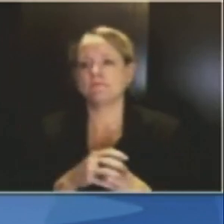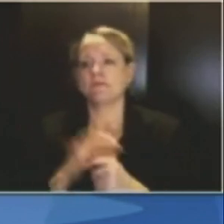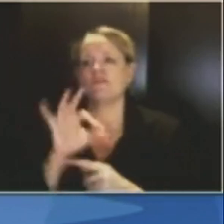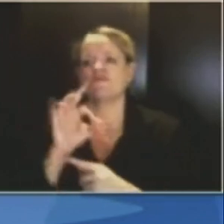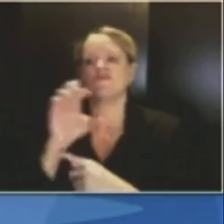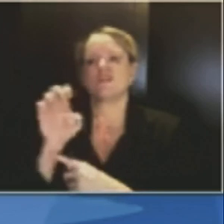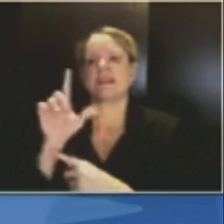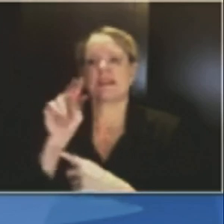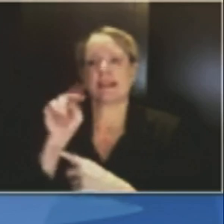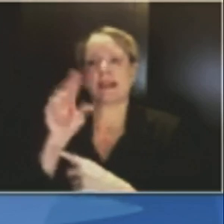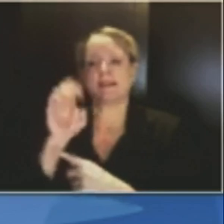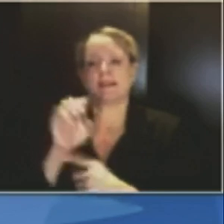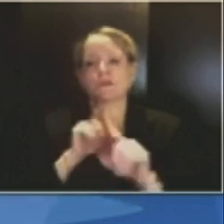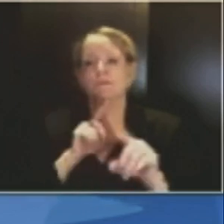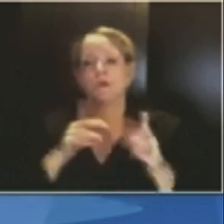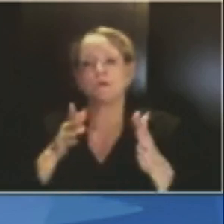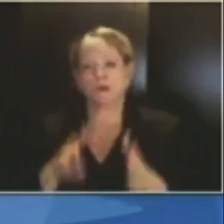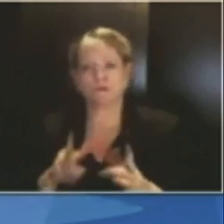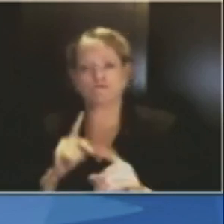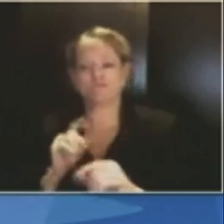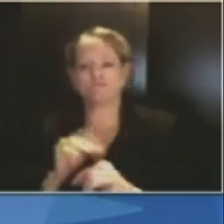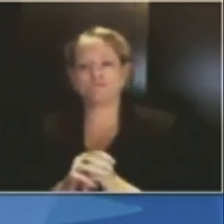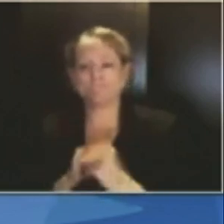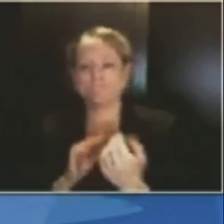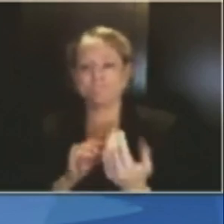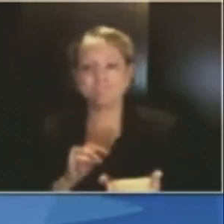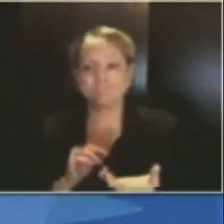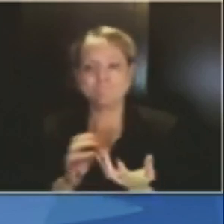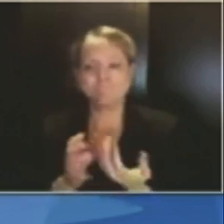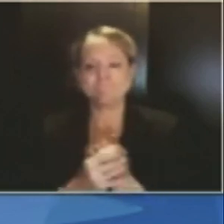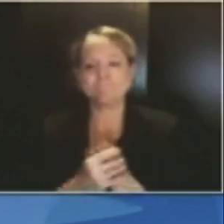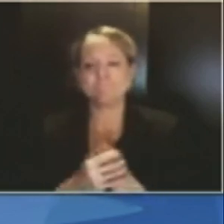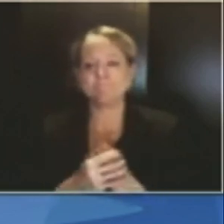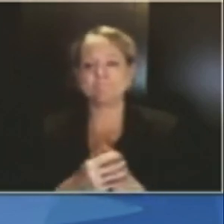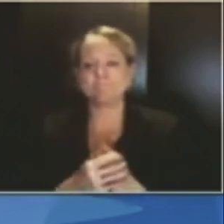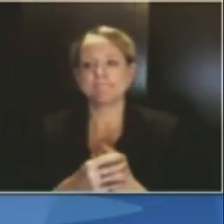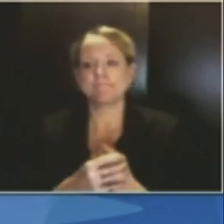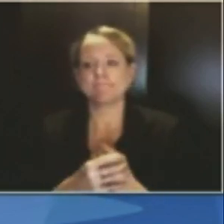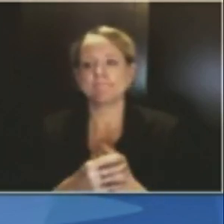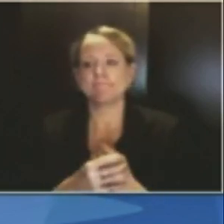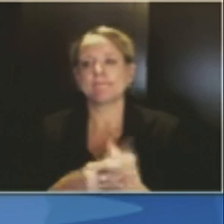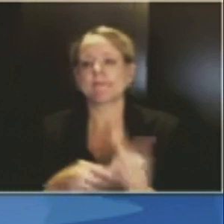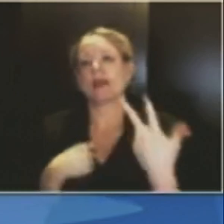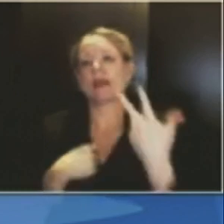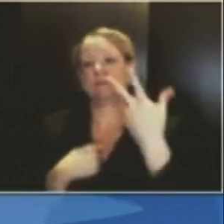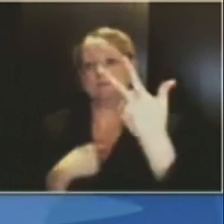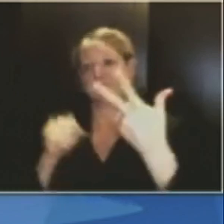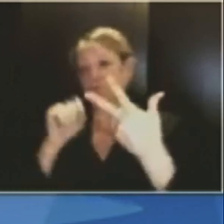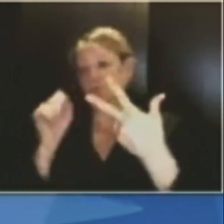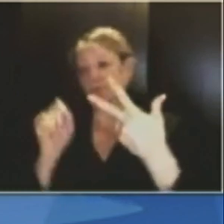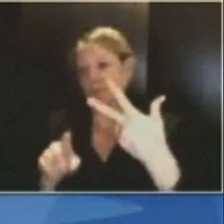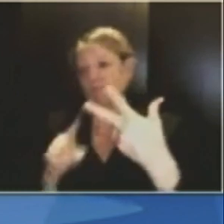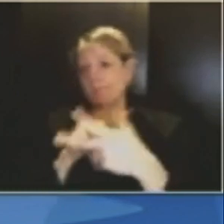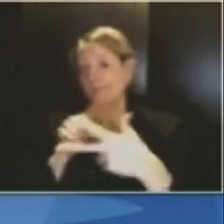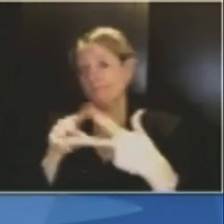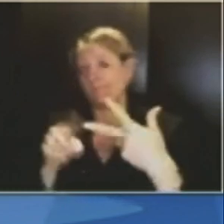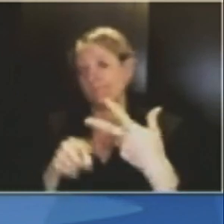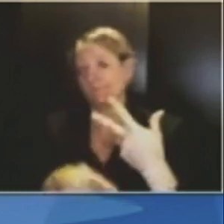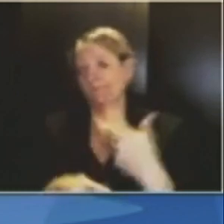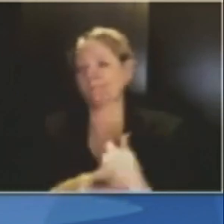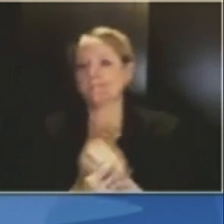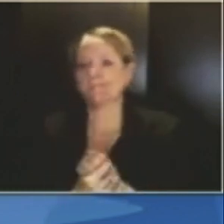In regards to the difficulties with the hospital data, I'm wondering how the conversion process is going and when we can